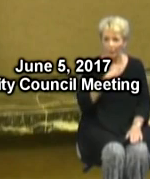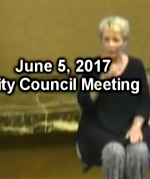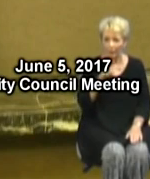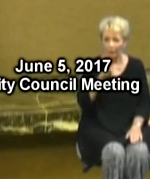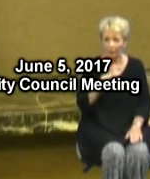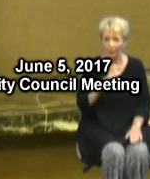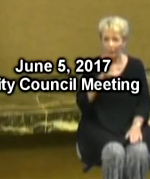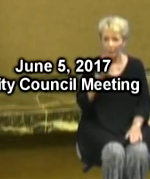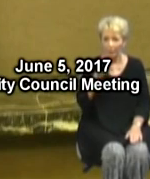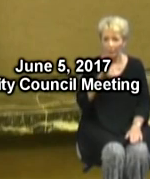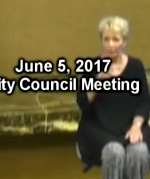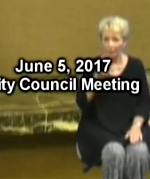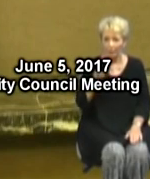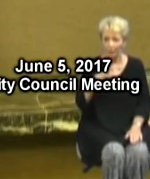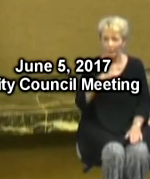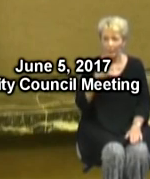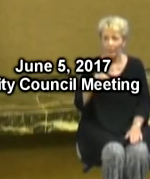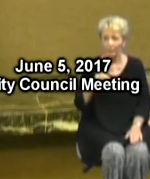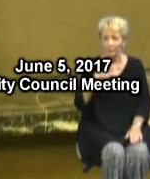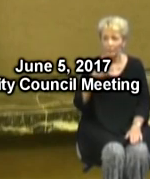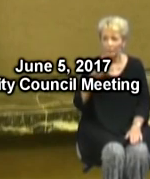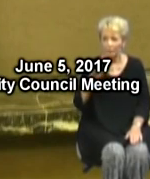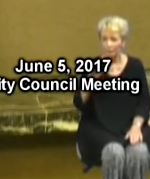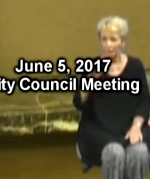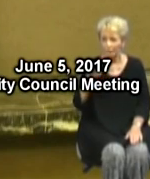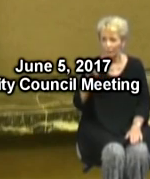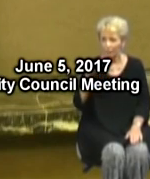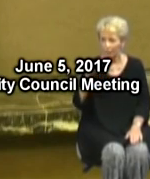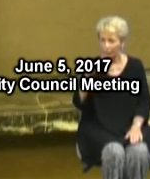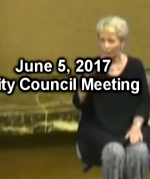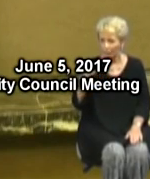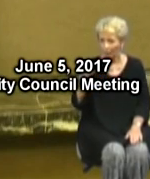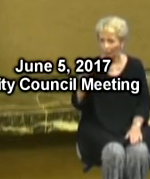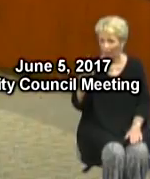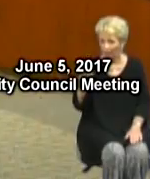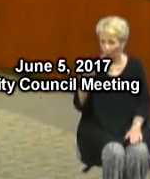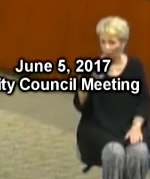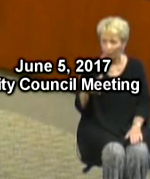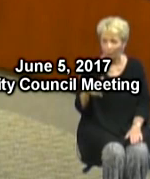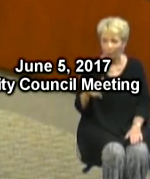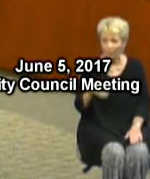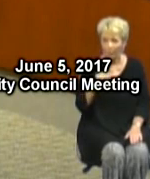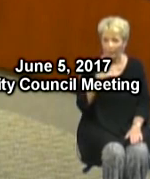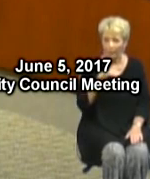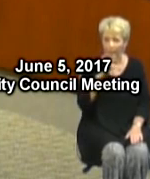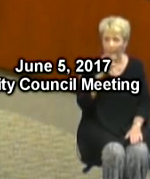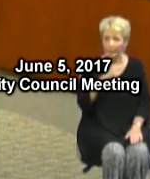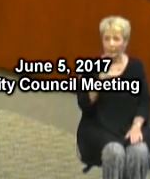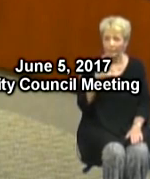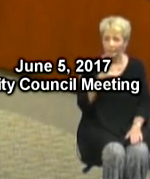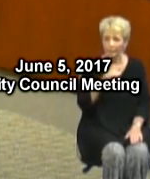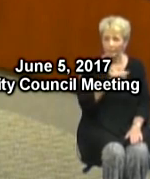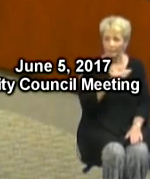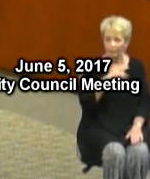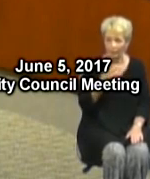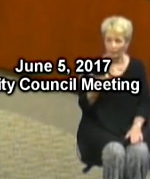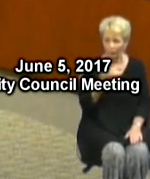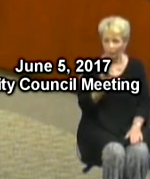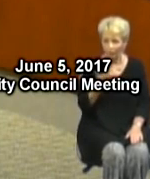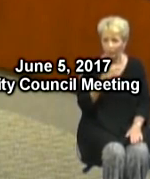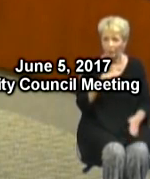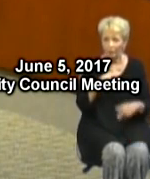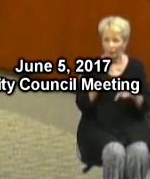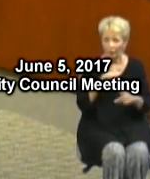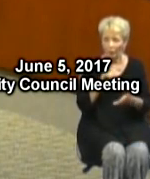Barry Stock, and Dennis Caldwell. What's the wish of the council? I move to reappoint Jim Cates, Barry Stock, and Dennis Caldwell to